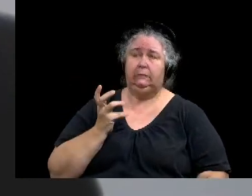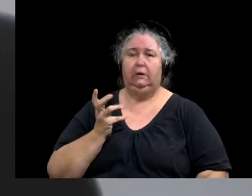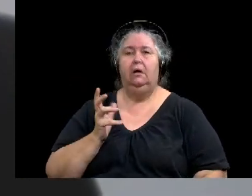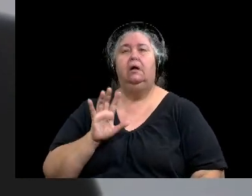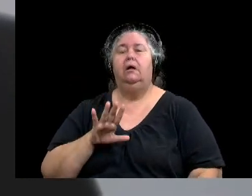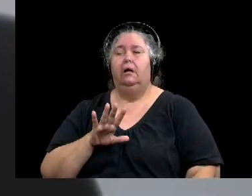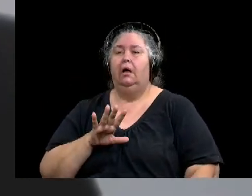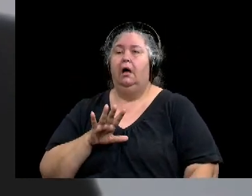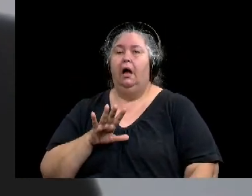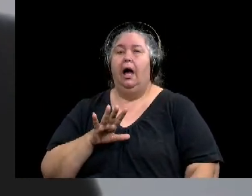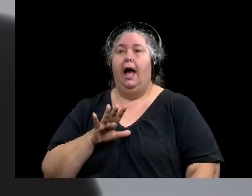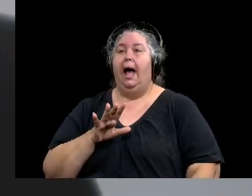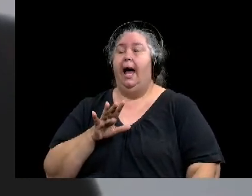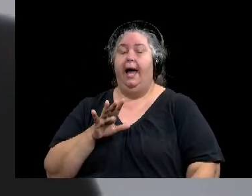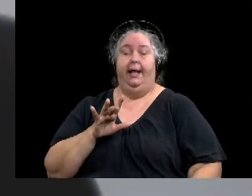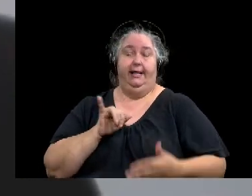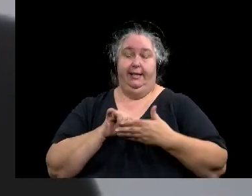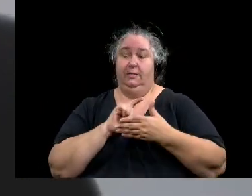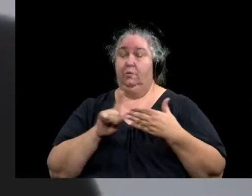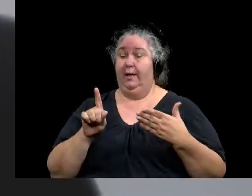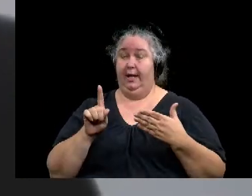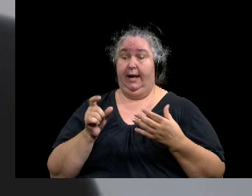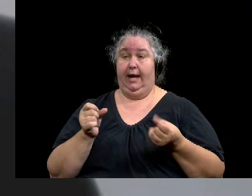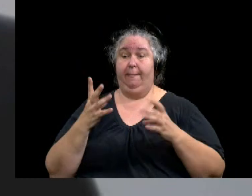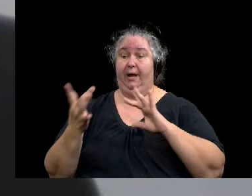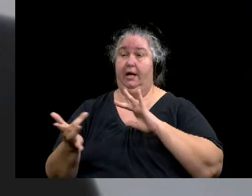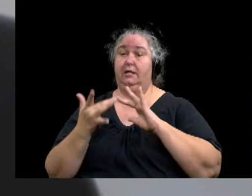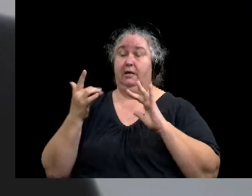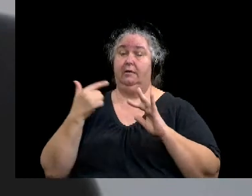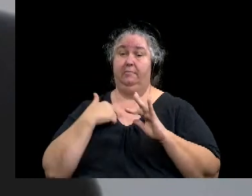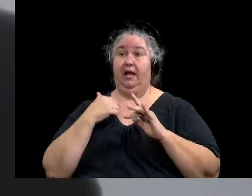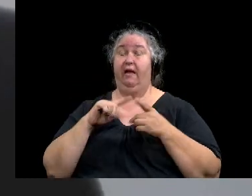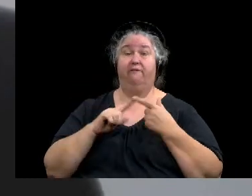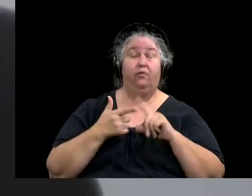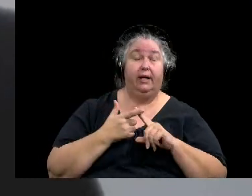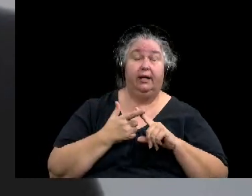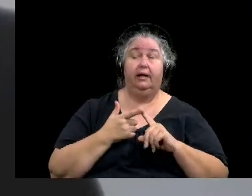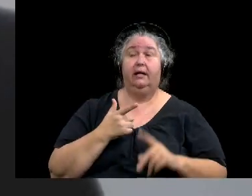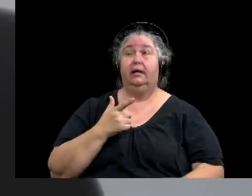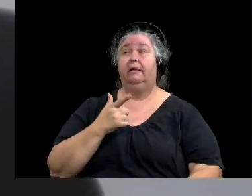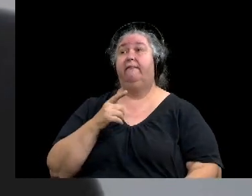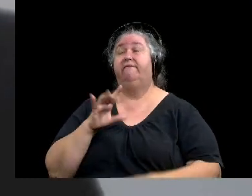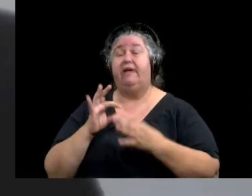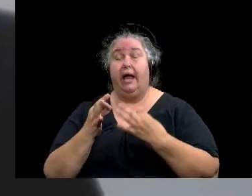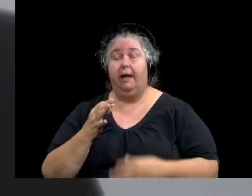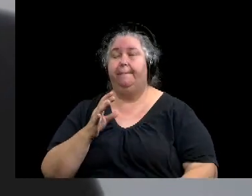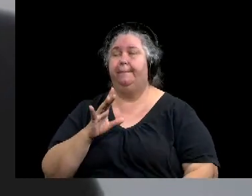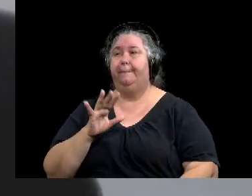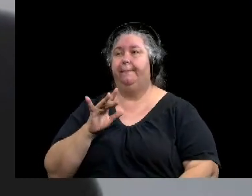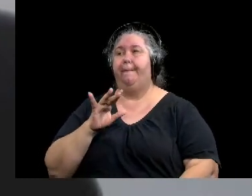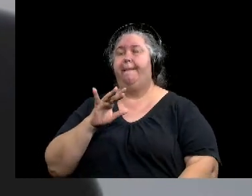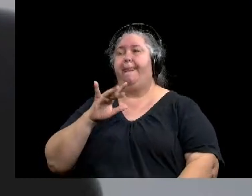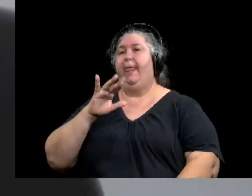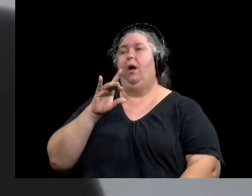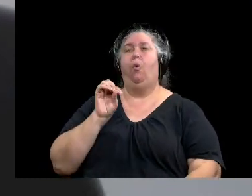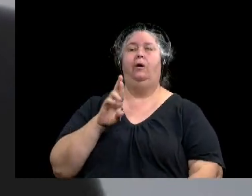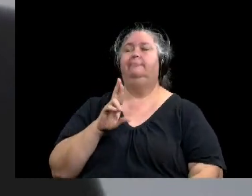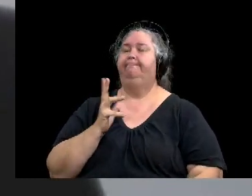I have lost track this week of how many people have contacted me, whether these are friends, family members,